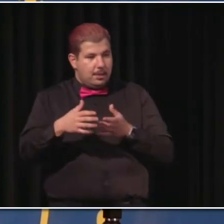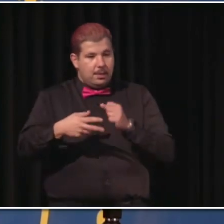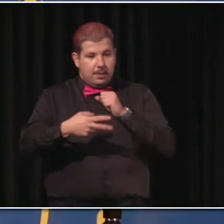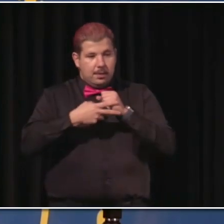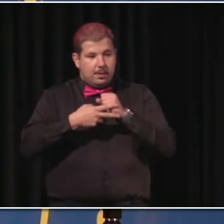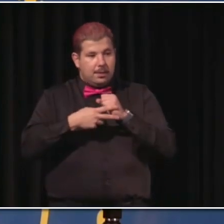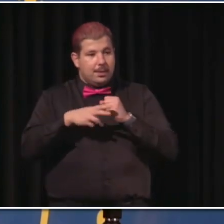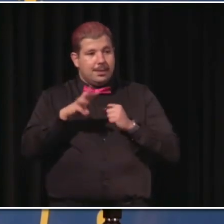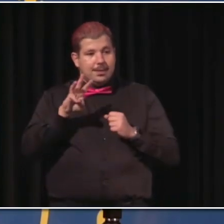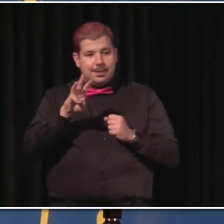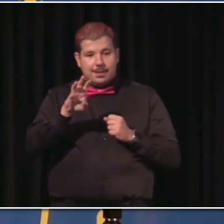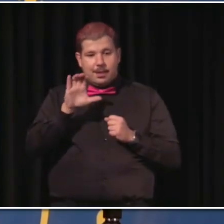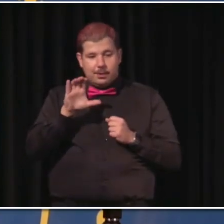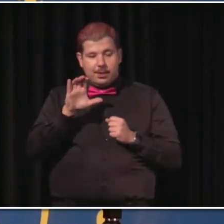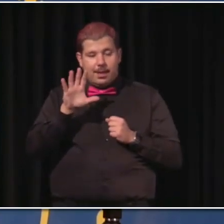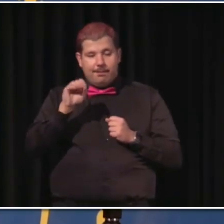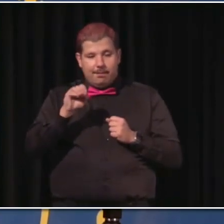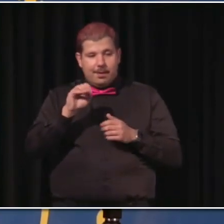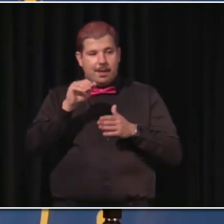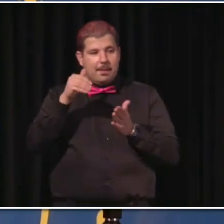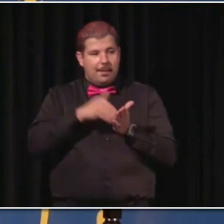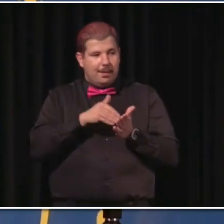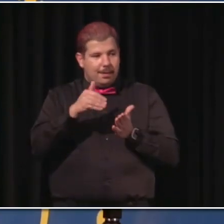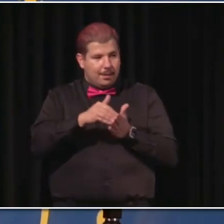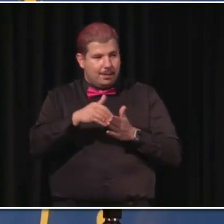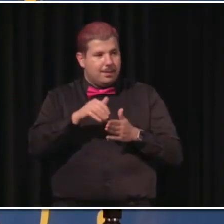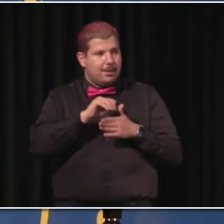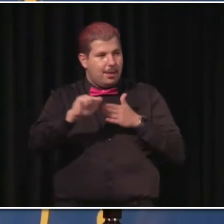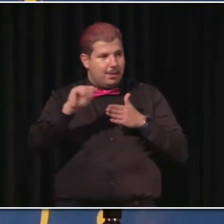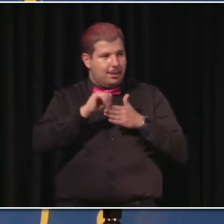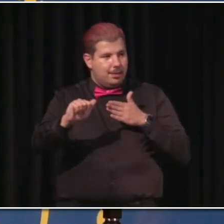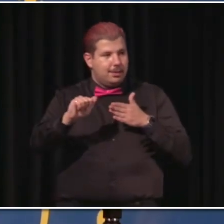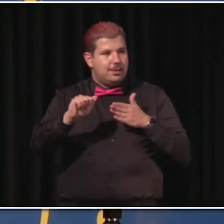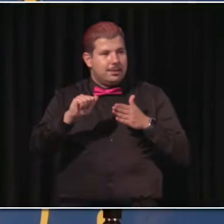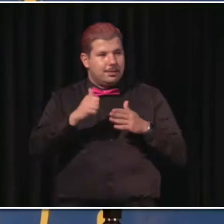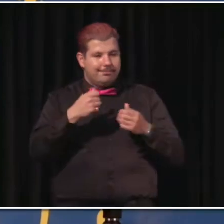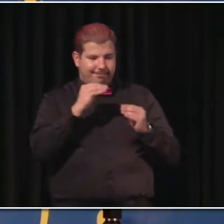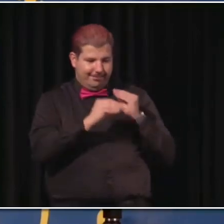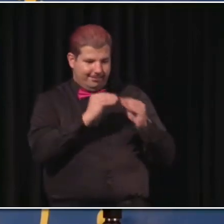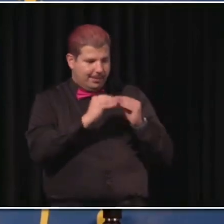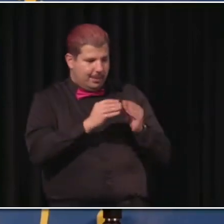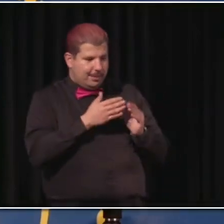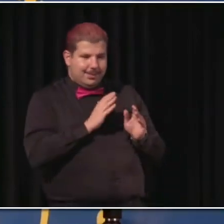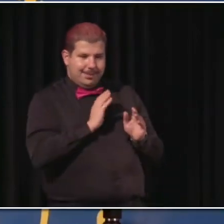million to fix the failing wastewater plant on our side of the border.